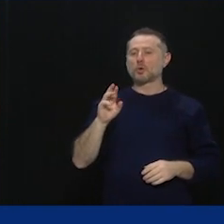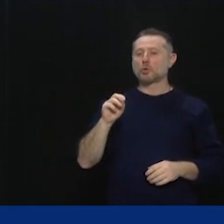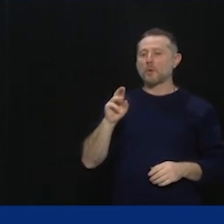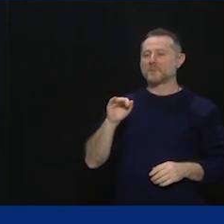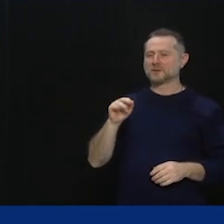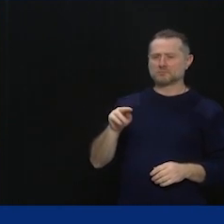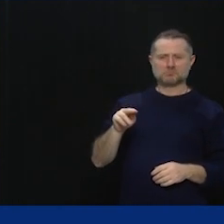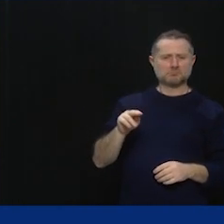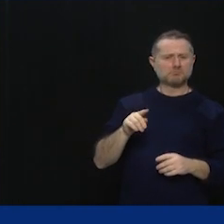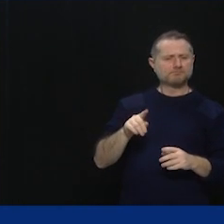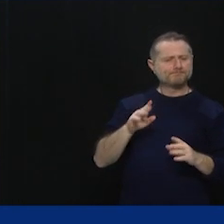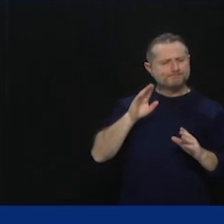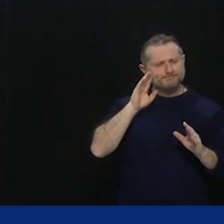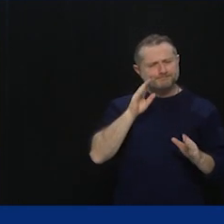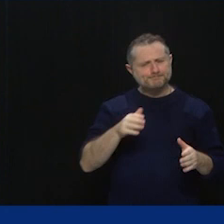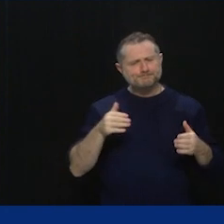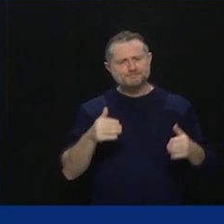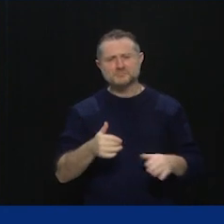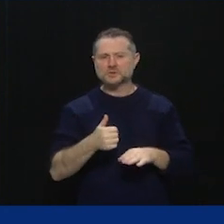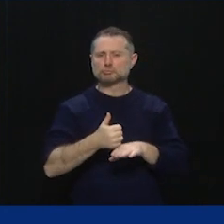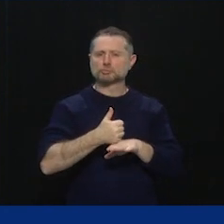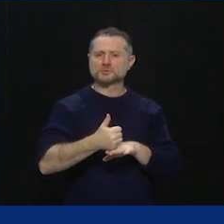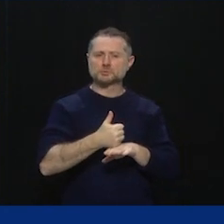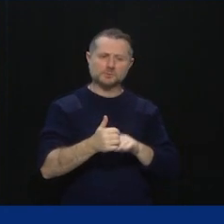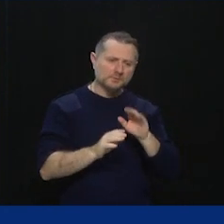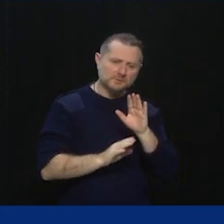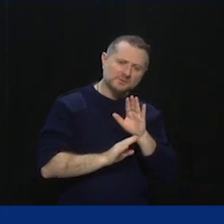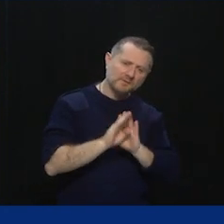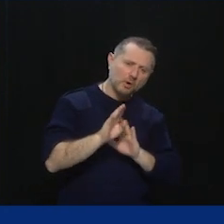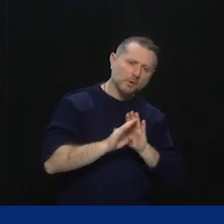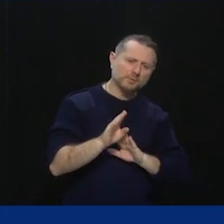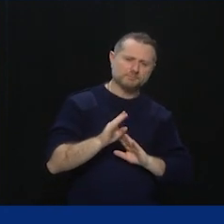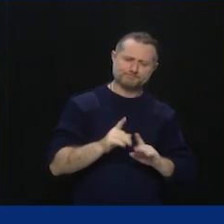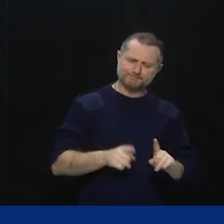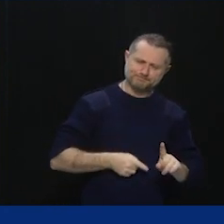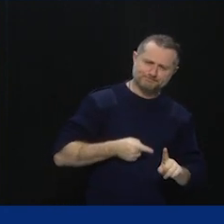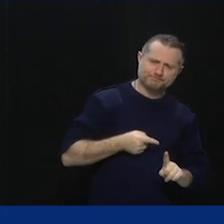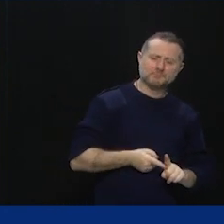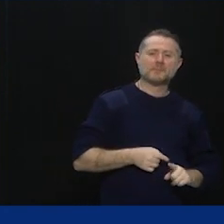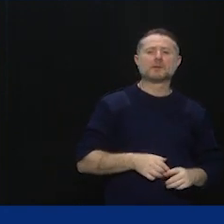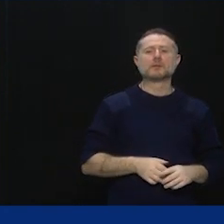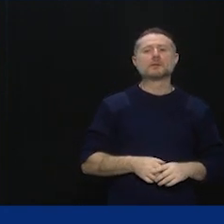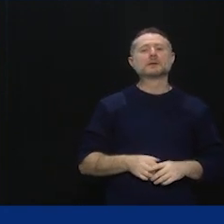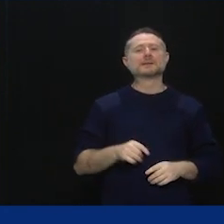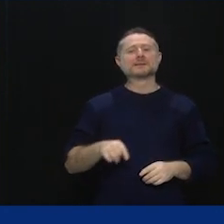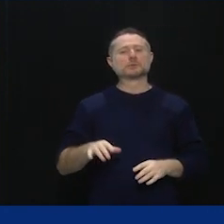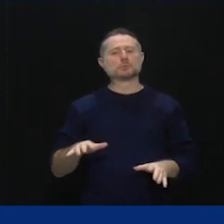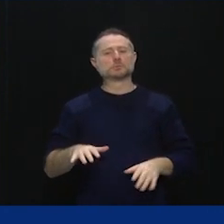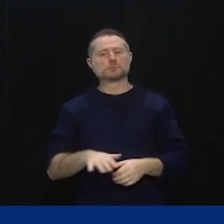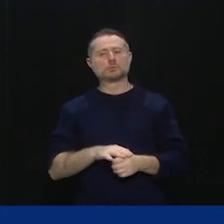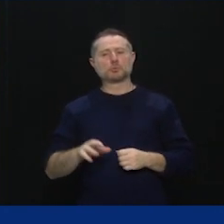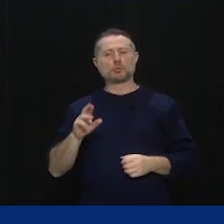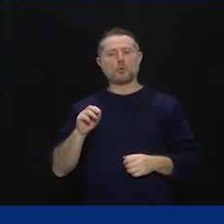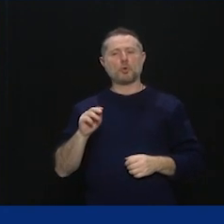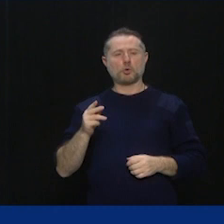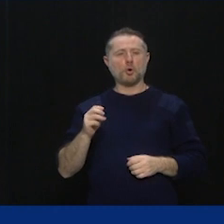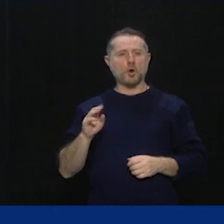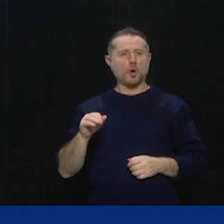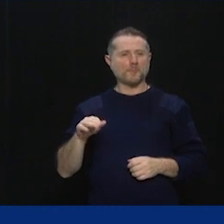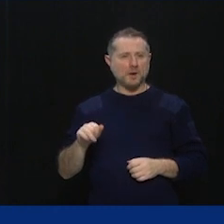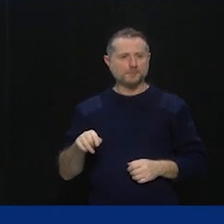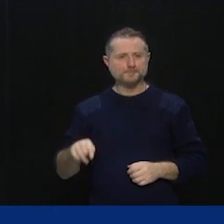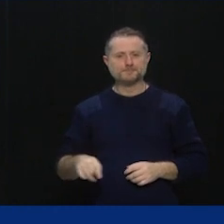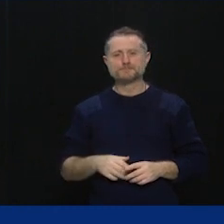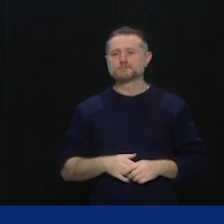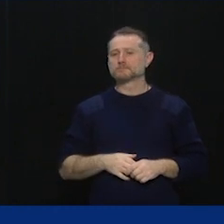development here at the Ronkonkoma Hub. Over the years, we've worked very closely with the Supervisor and his team to make sure that